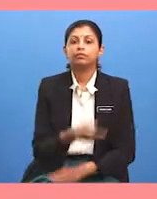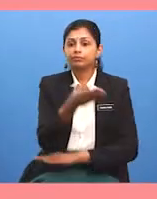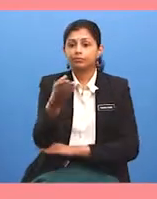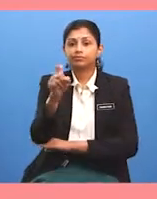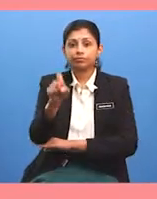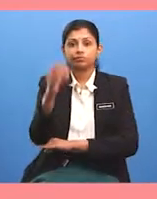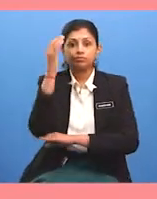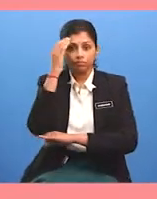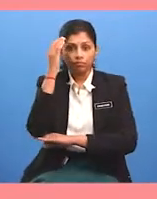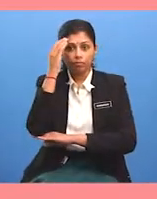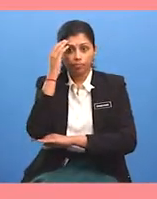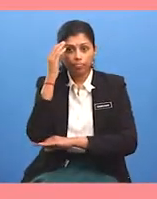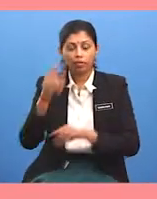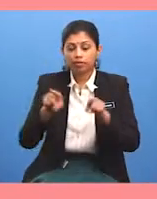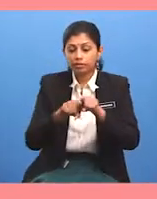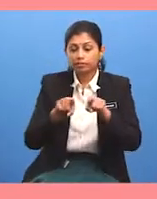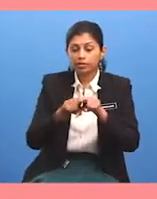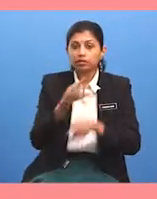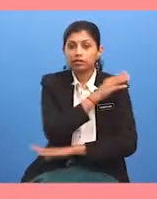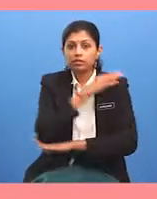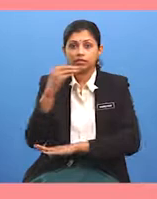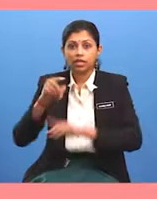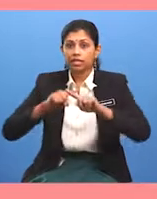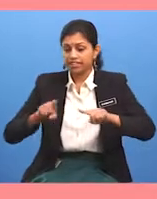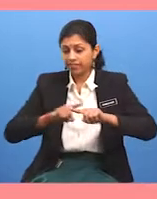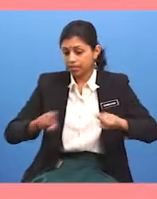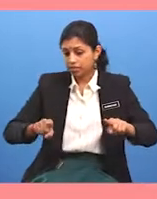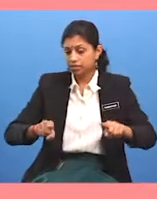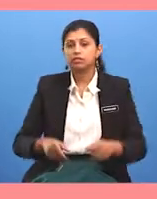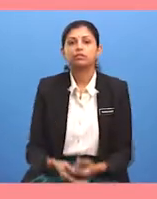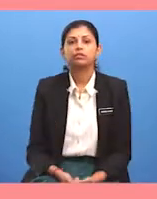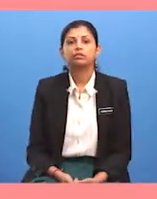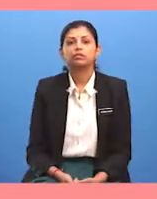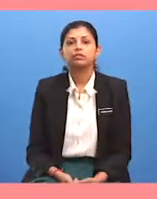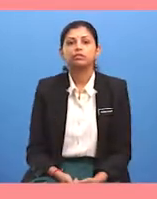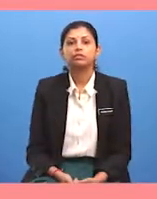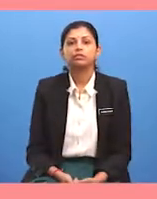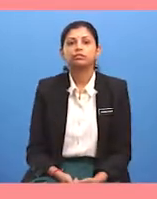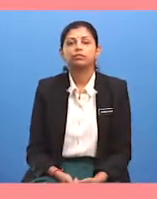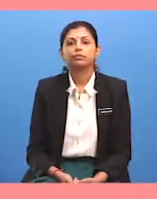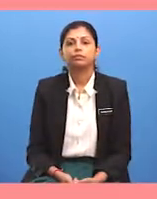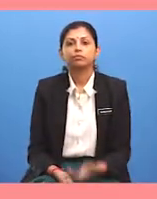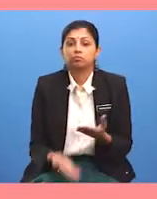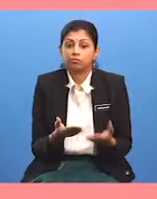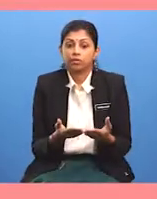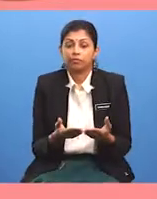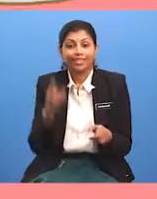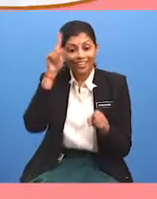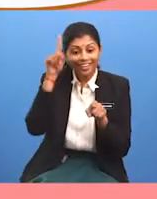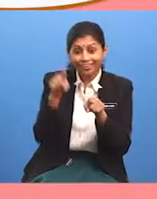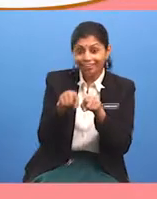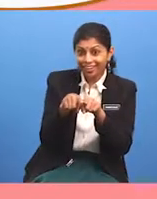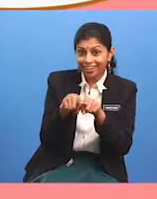differences of the text. They might agree and or